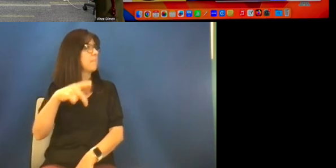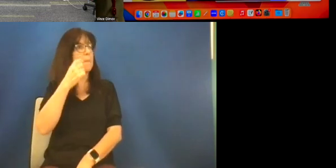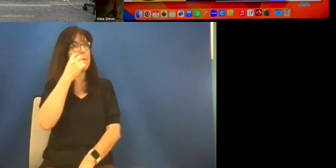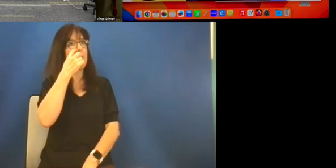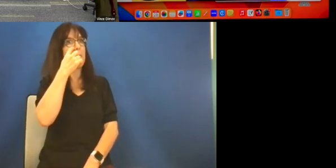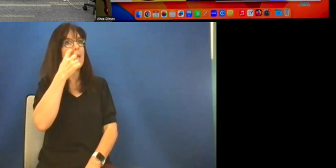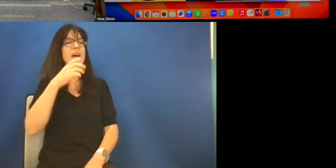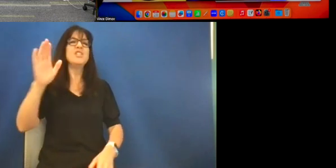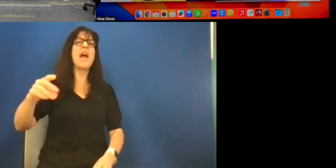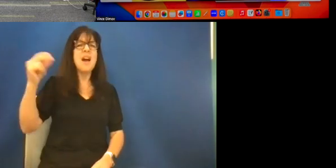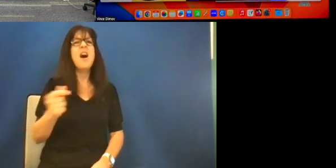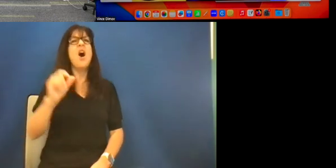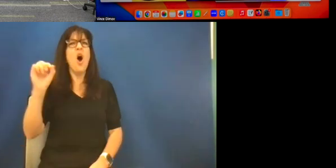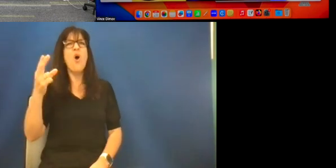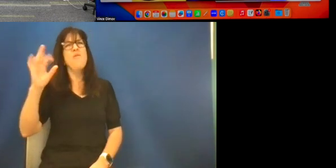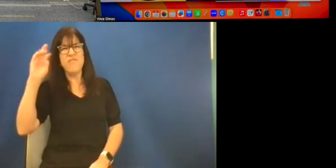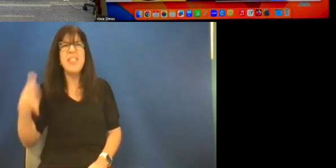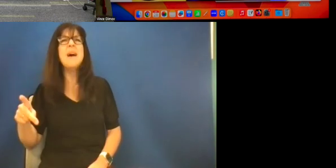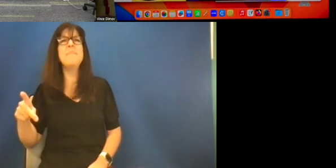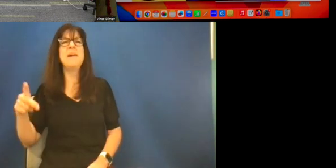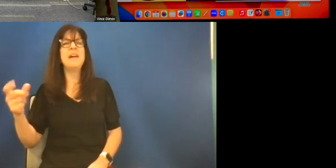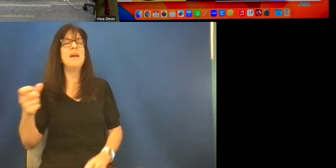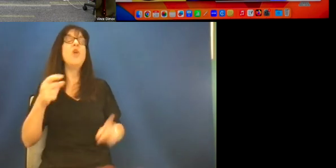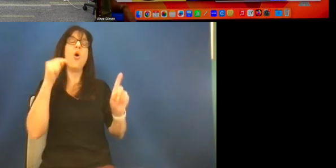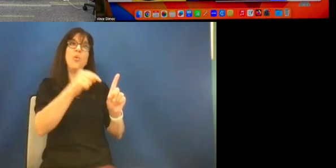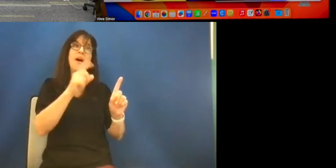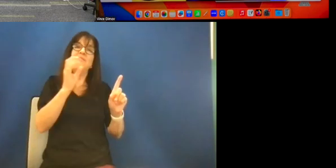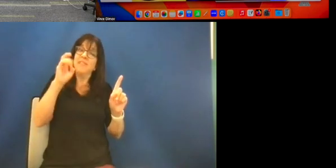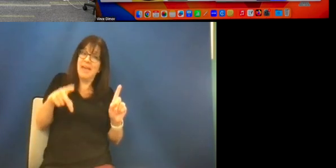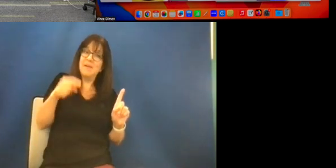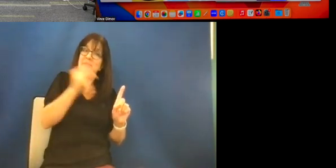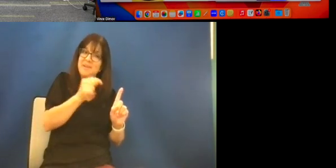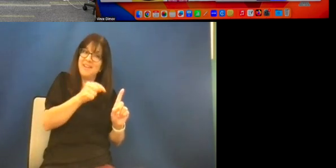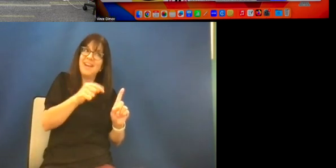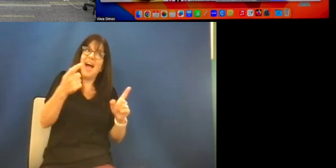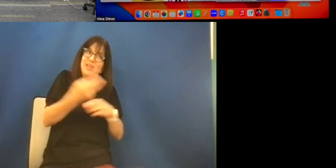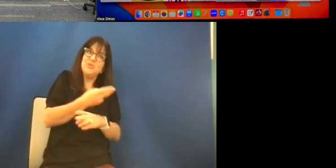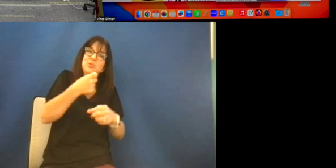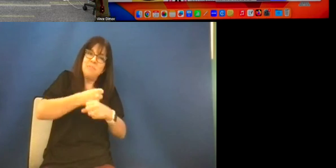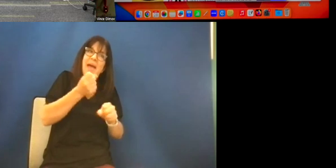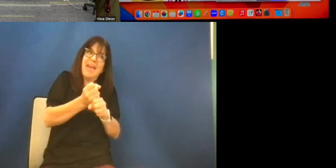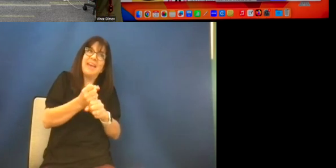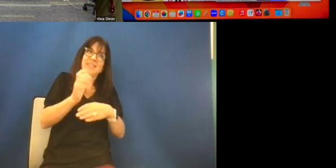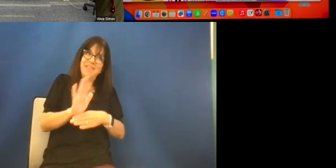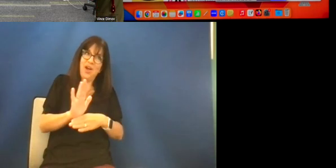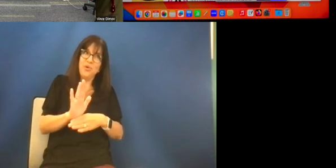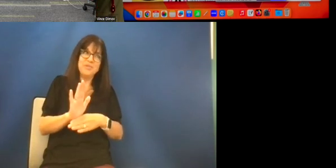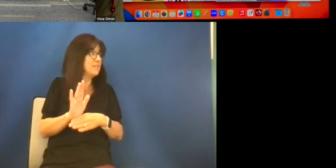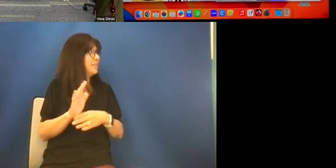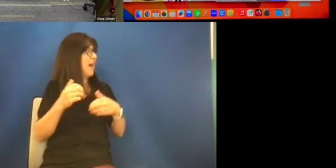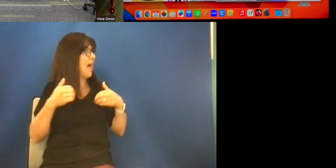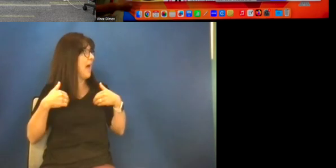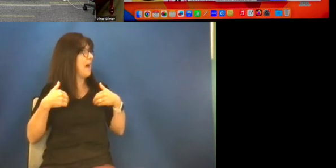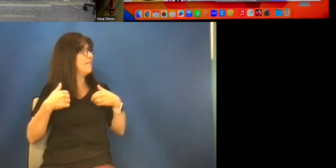Flip. Upset. Flip. Anyway, flip is what I use to make all these videos that I have here.